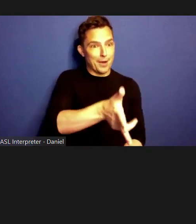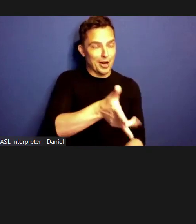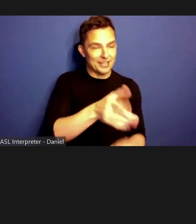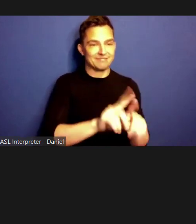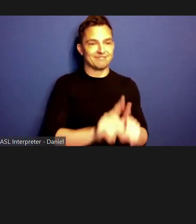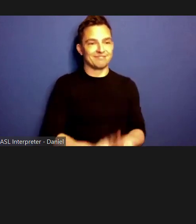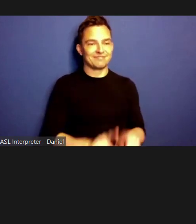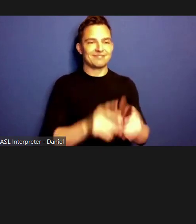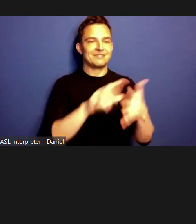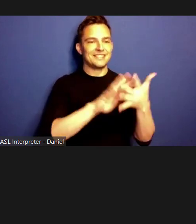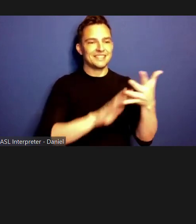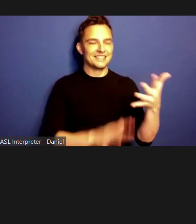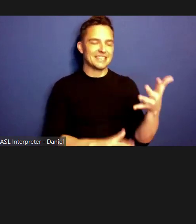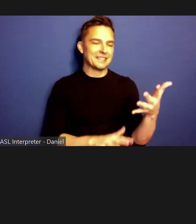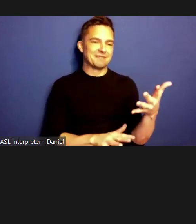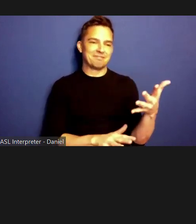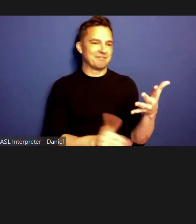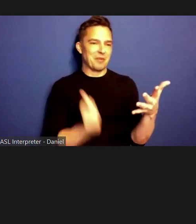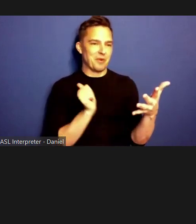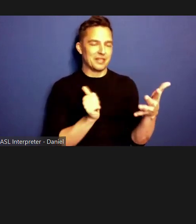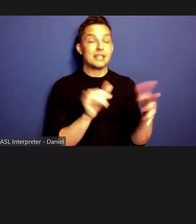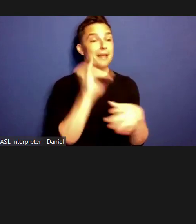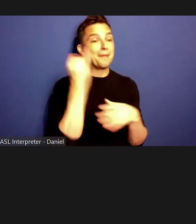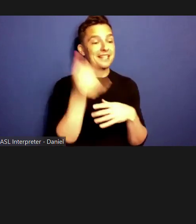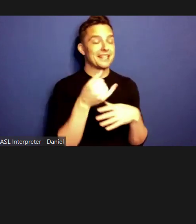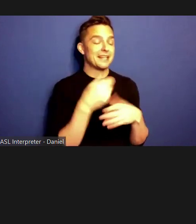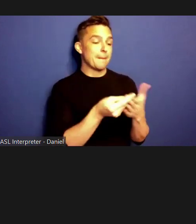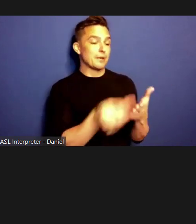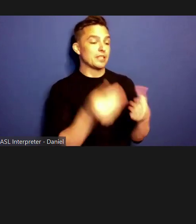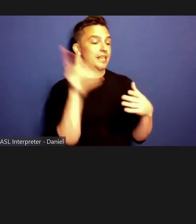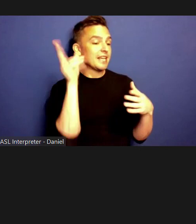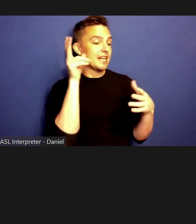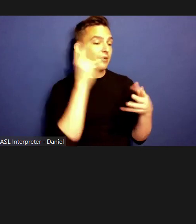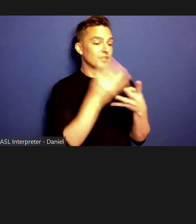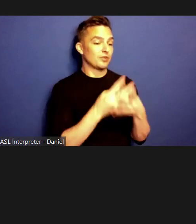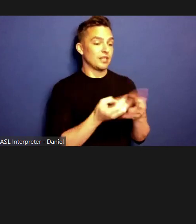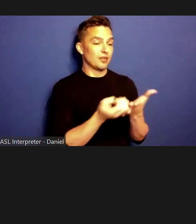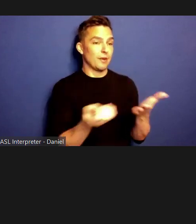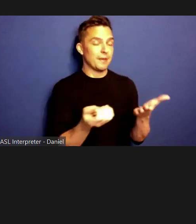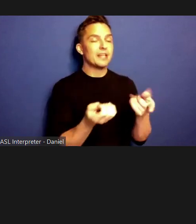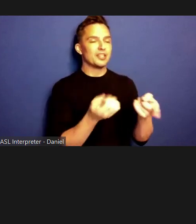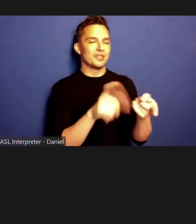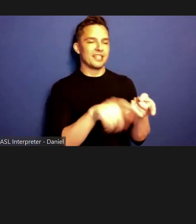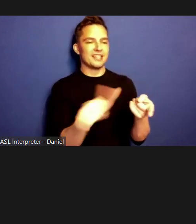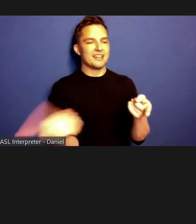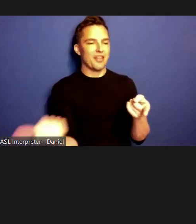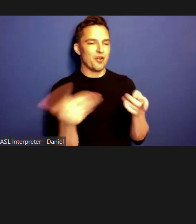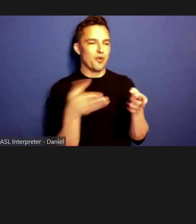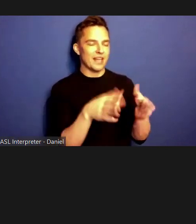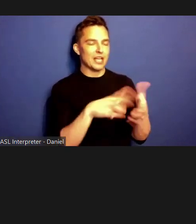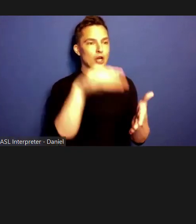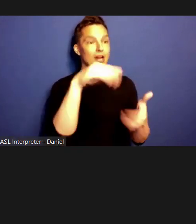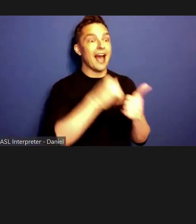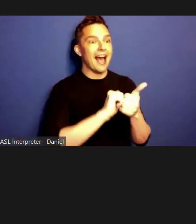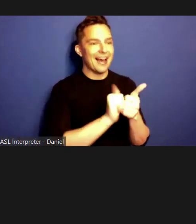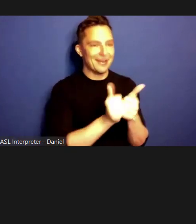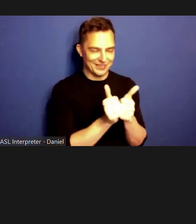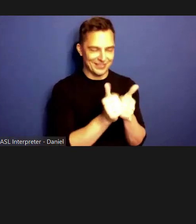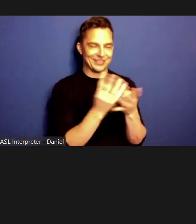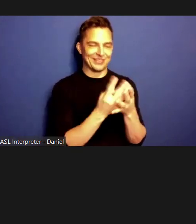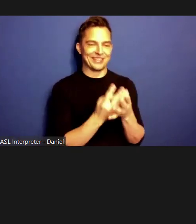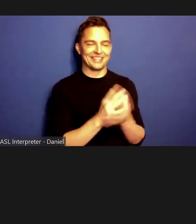stuff. It's the same with purchasing hearing screening equipment. You'll need another way to actually learn how to